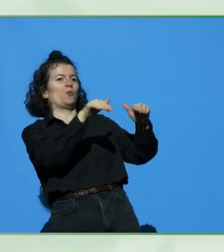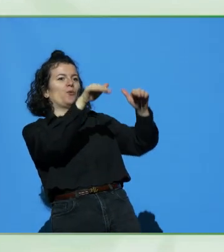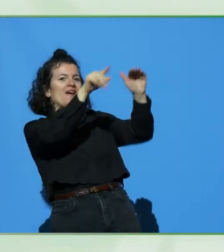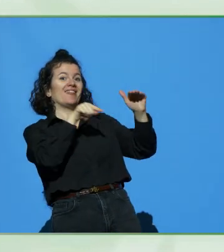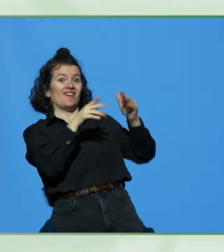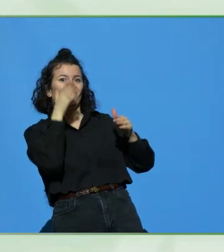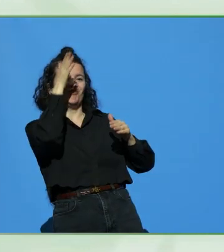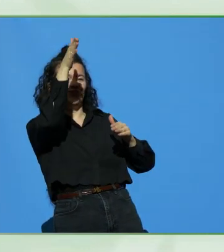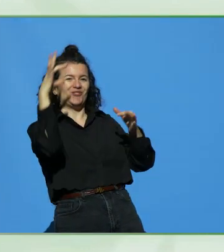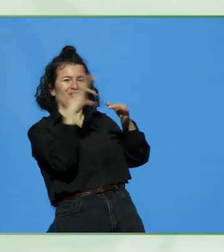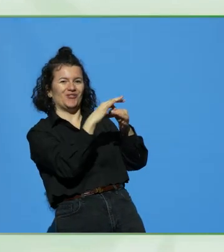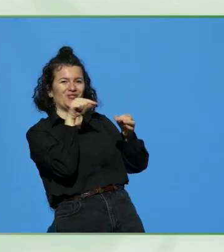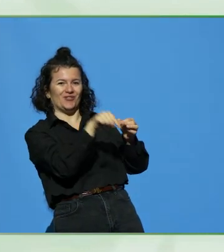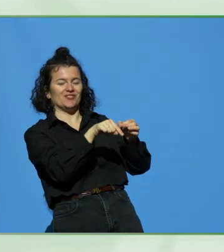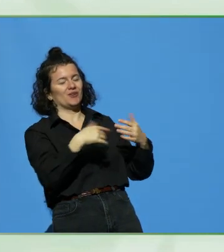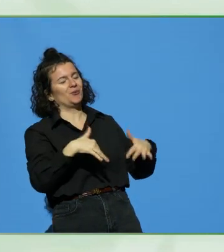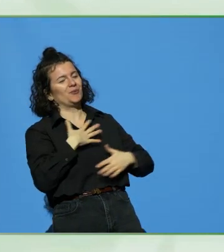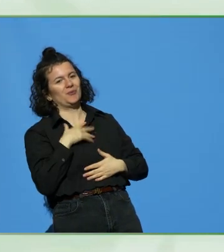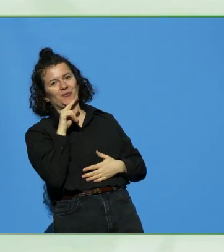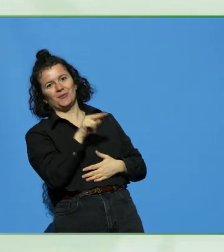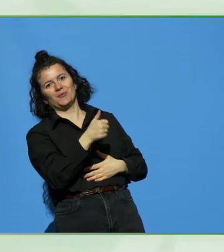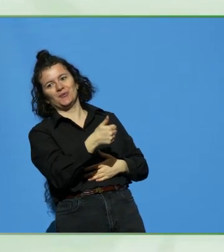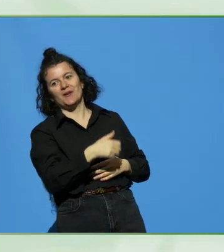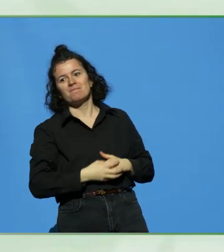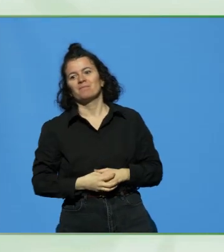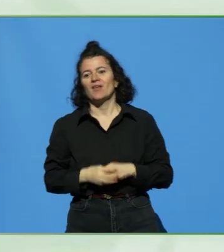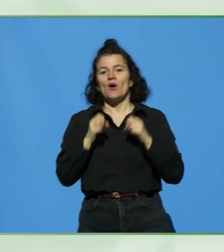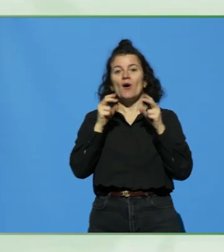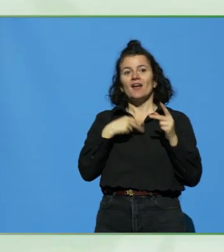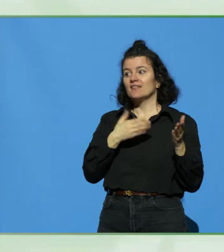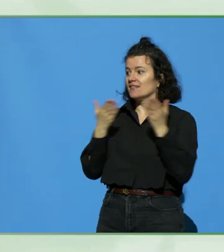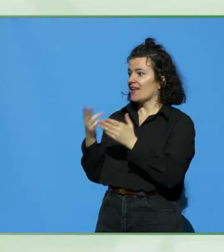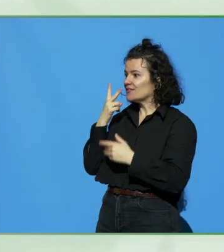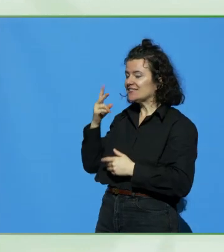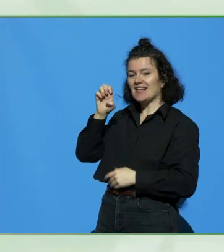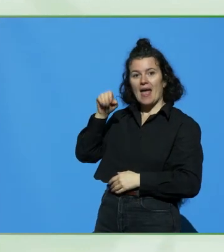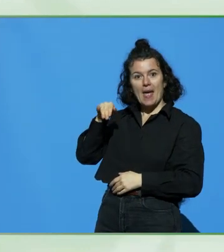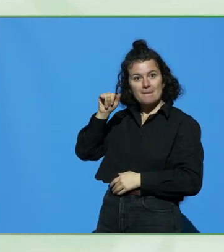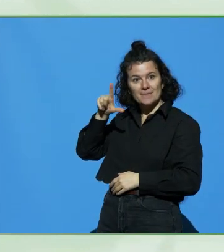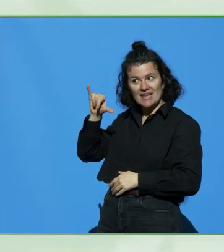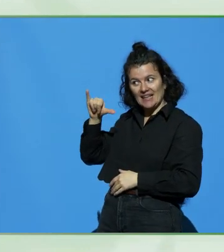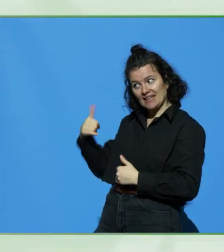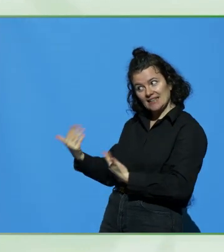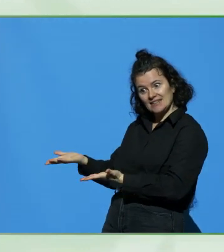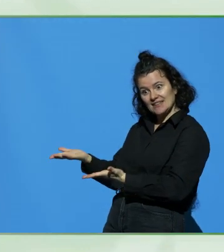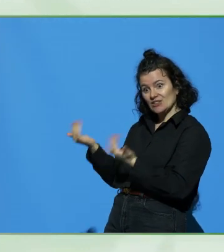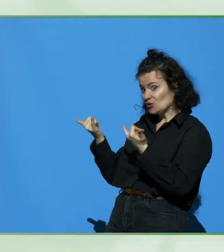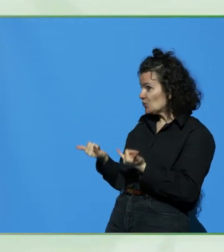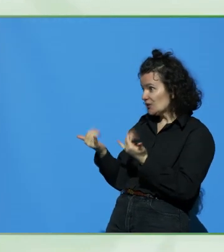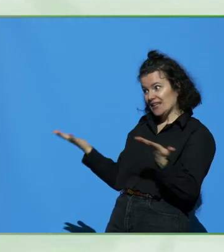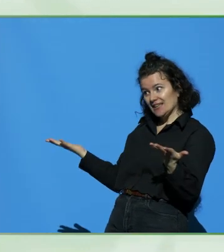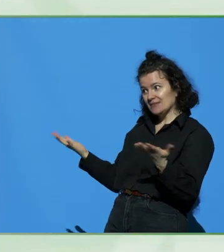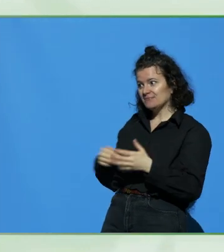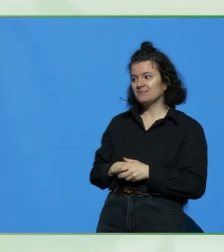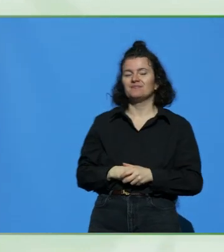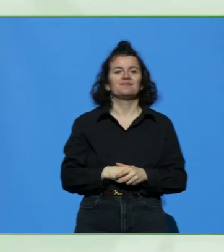I have my Emily, and it's the perfect segue. What should we hope for today? Okay, everyone, so make